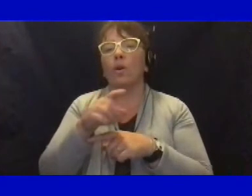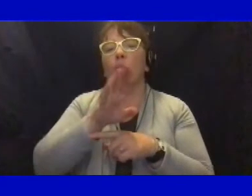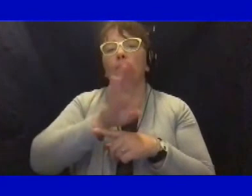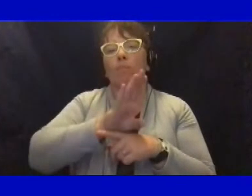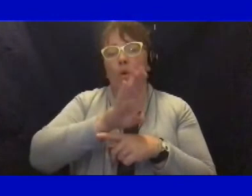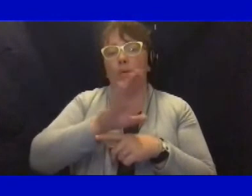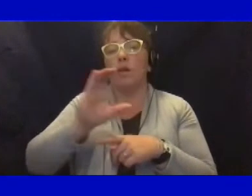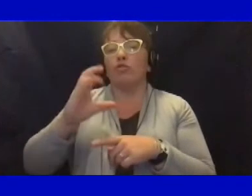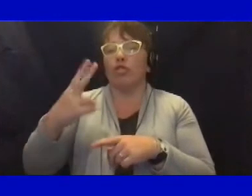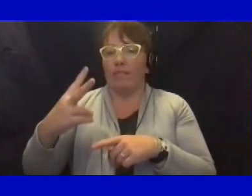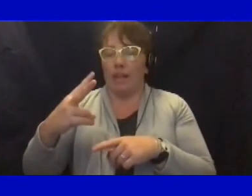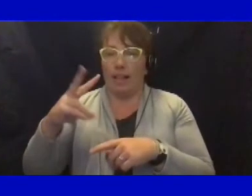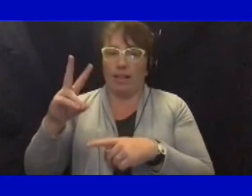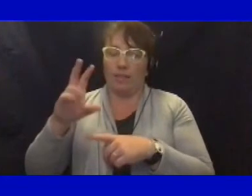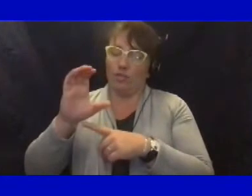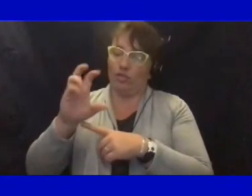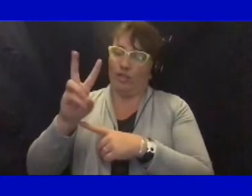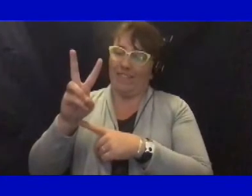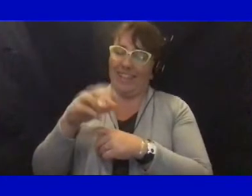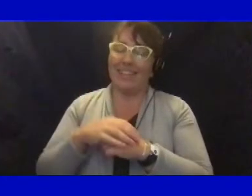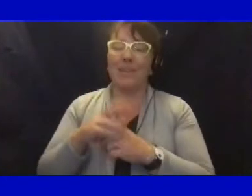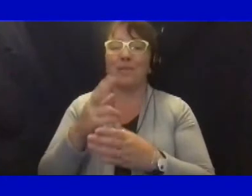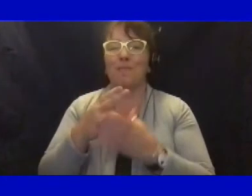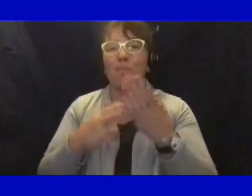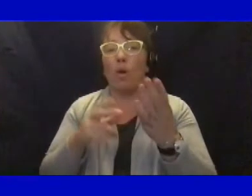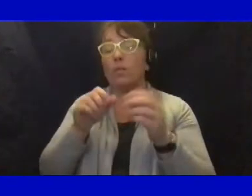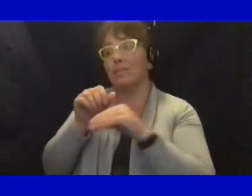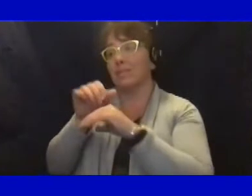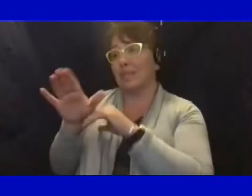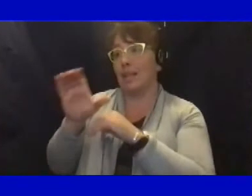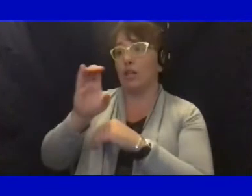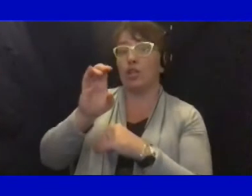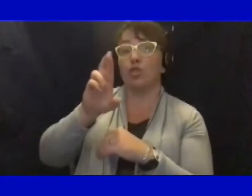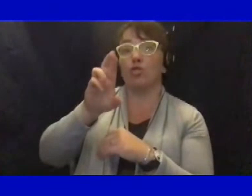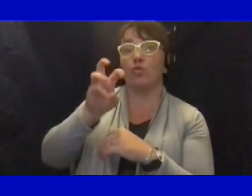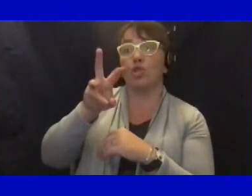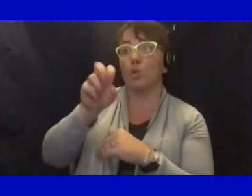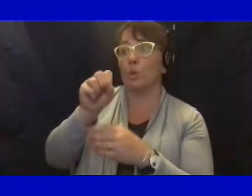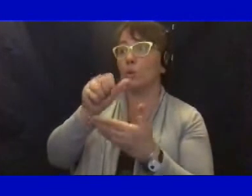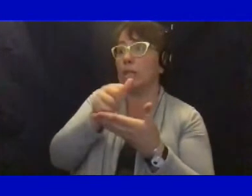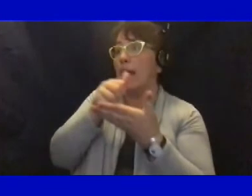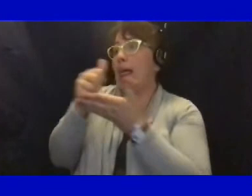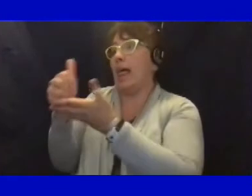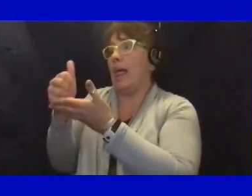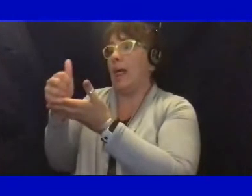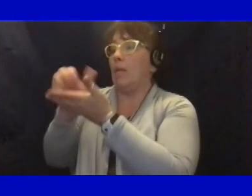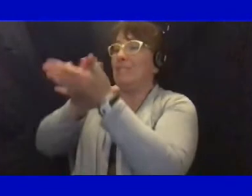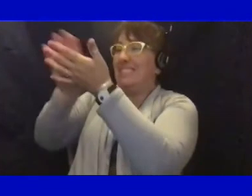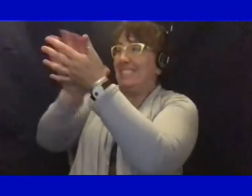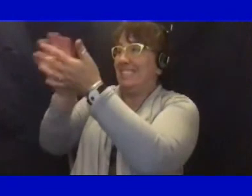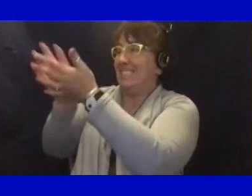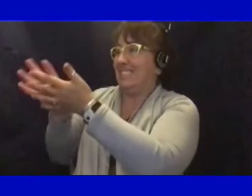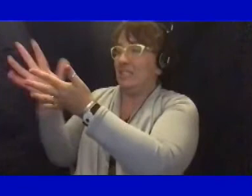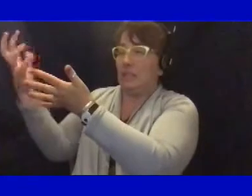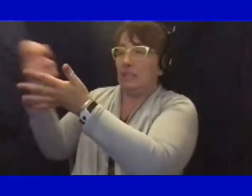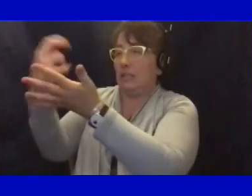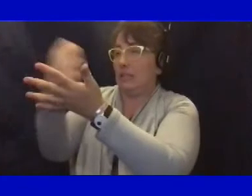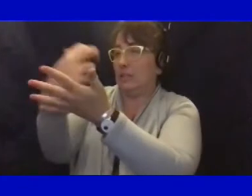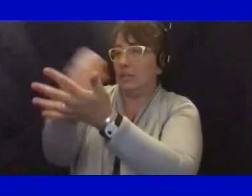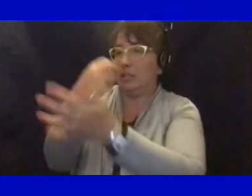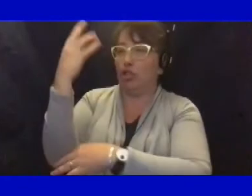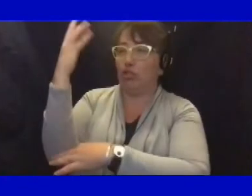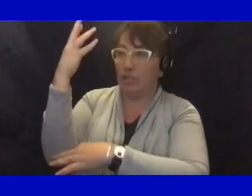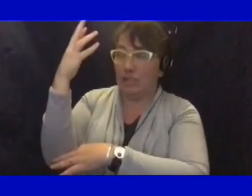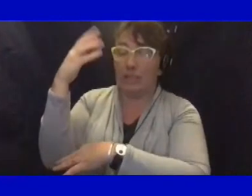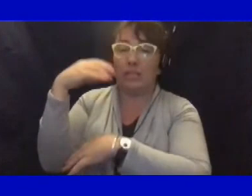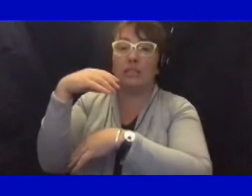really helpful in that they've sent crews up into lands they own further up the canyon to basically remove trees that were cut down by the fire department when